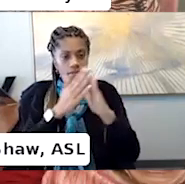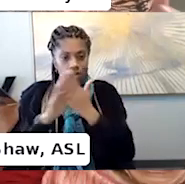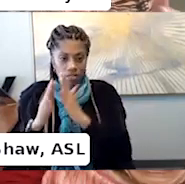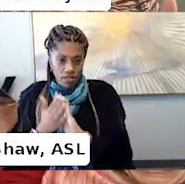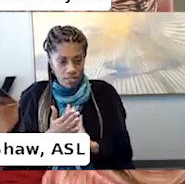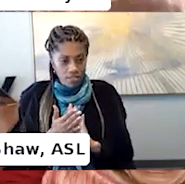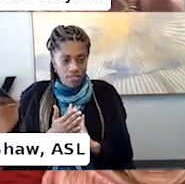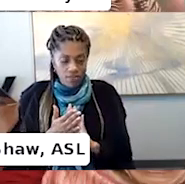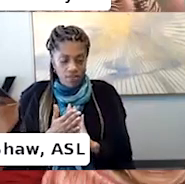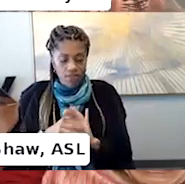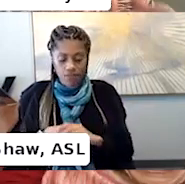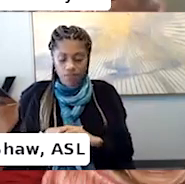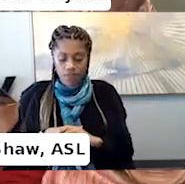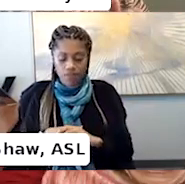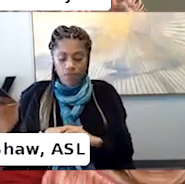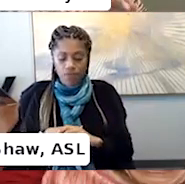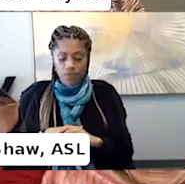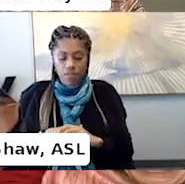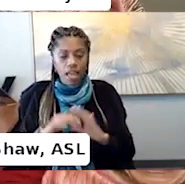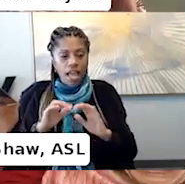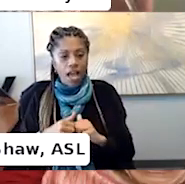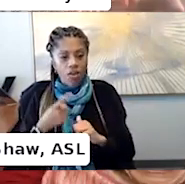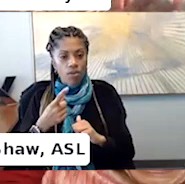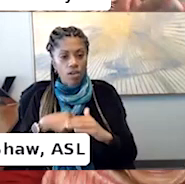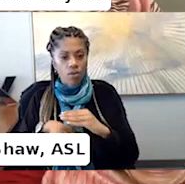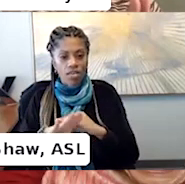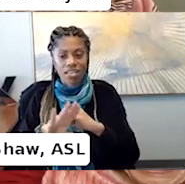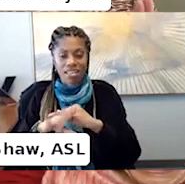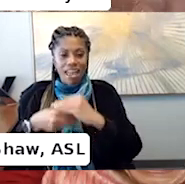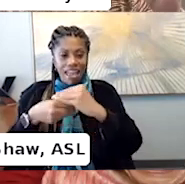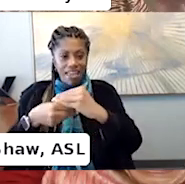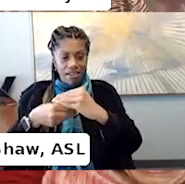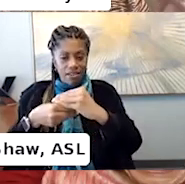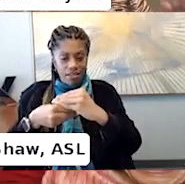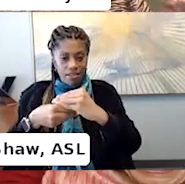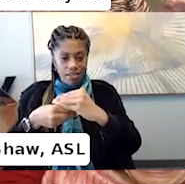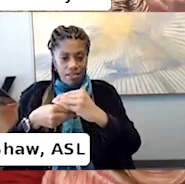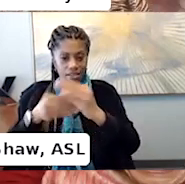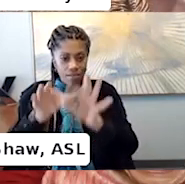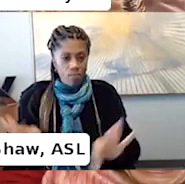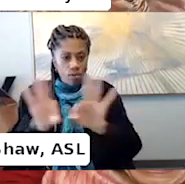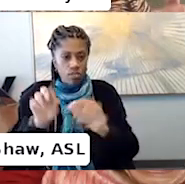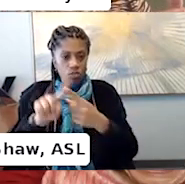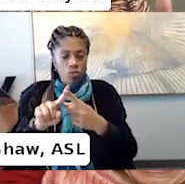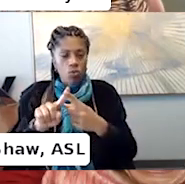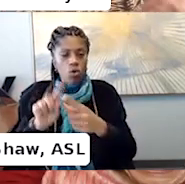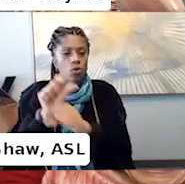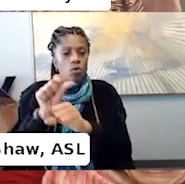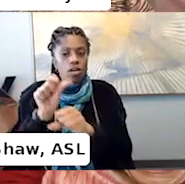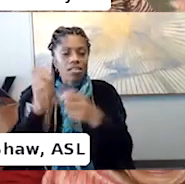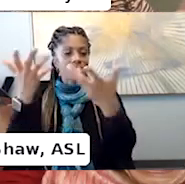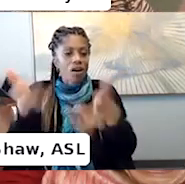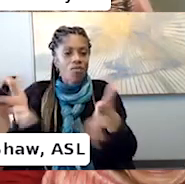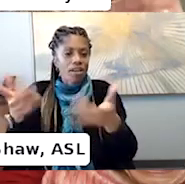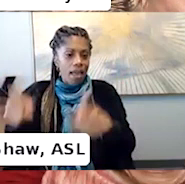go and complement the work that they're doing? And what we're trying to do is really spark conversations and